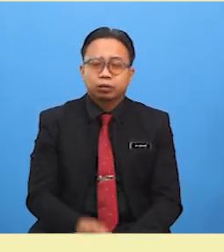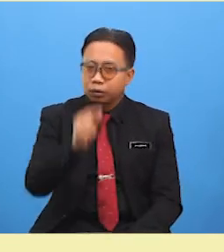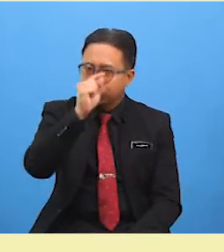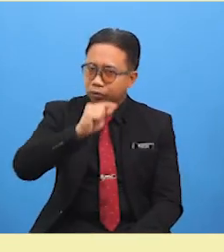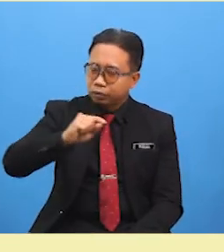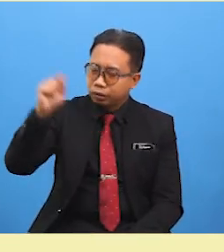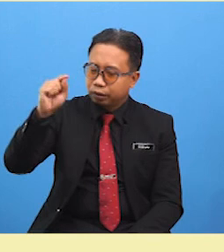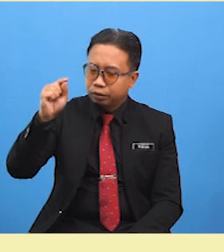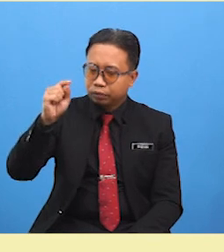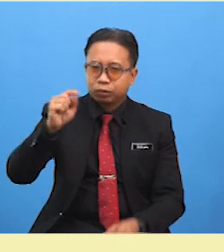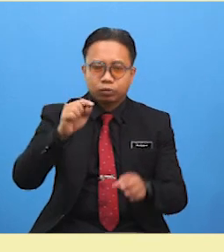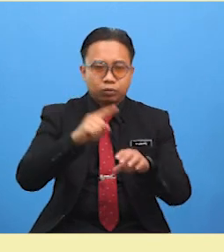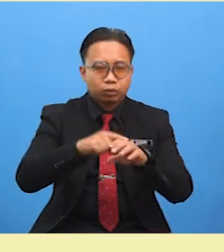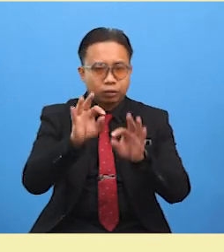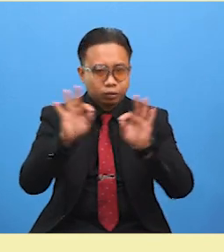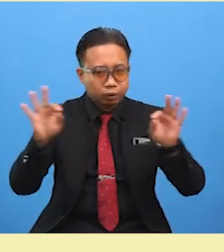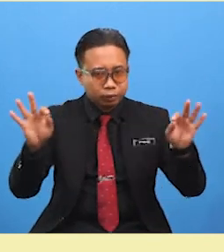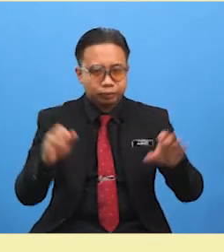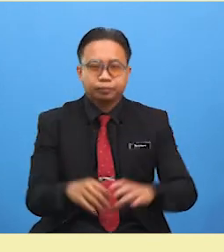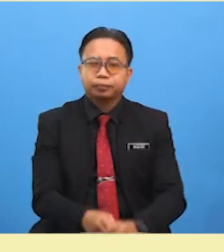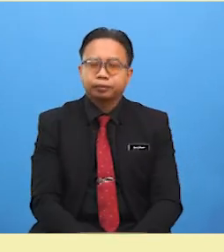please put a tick next to the statement.